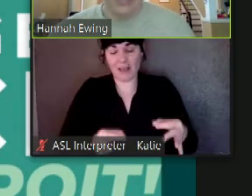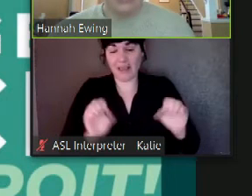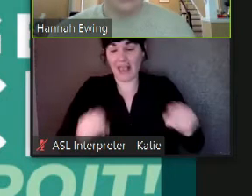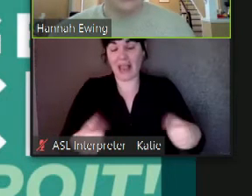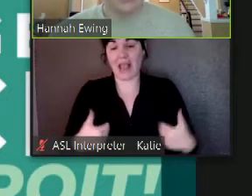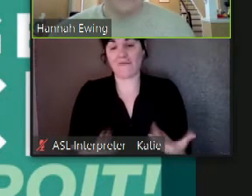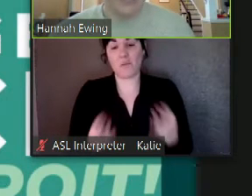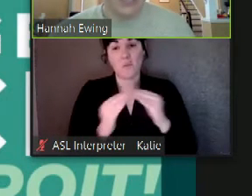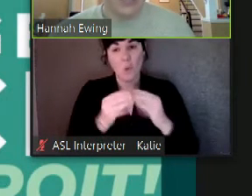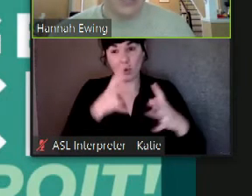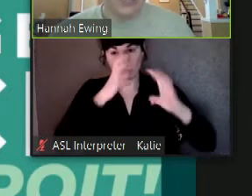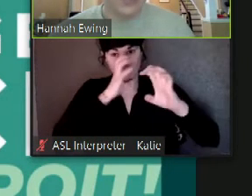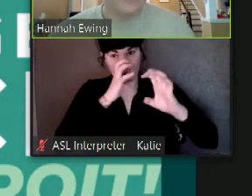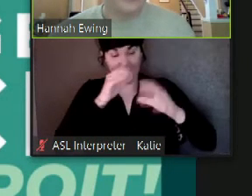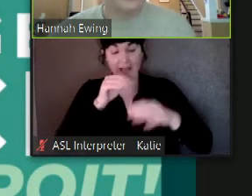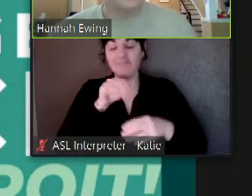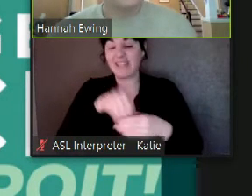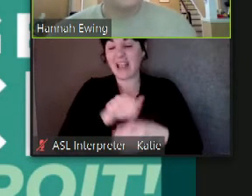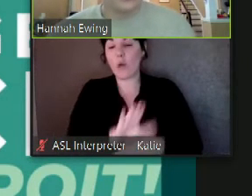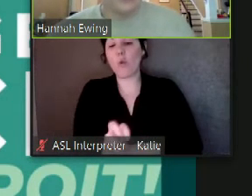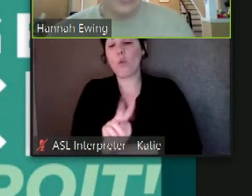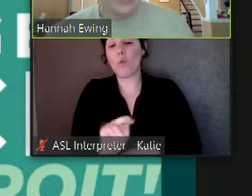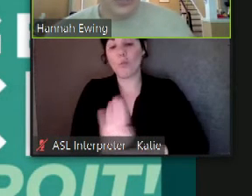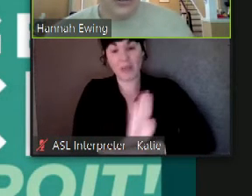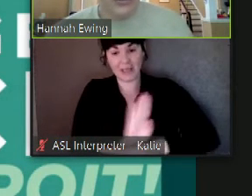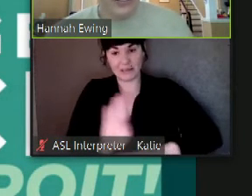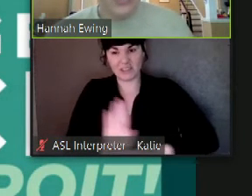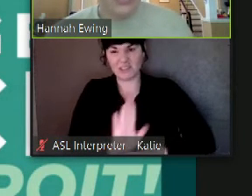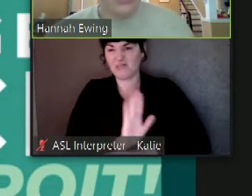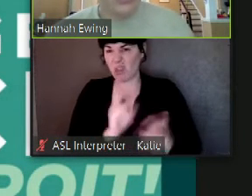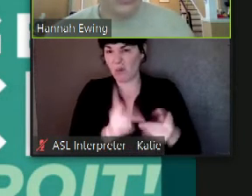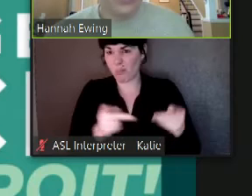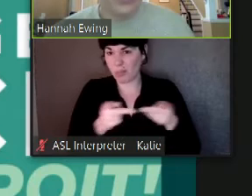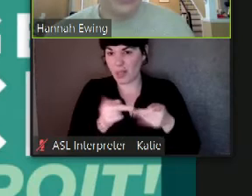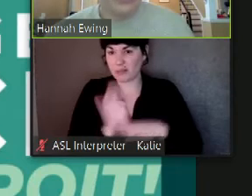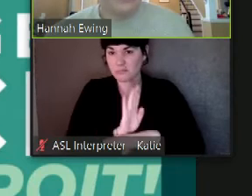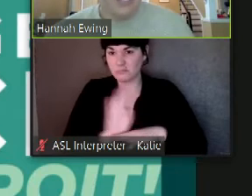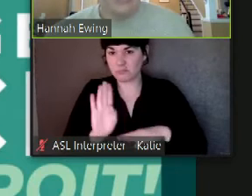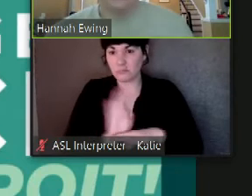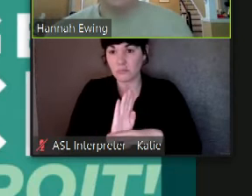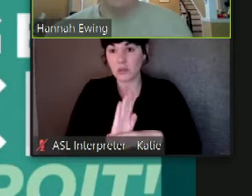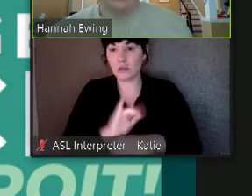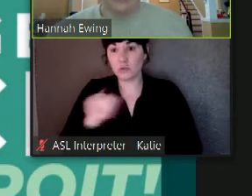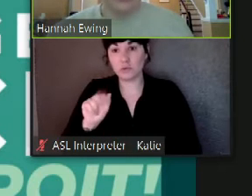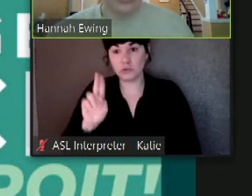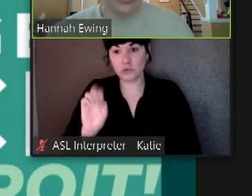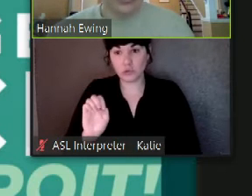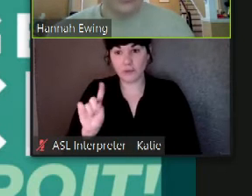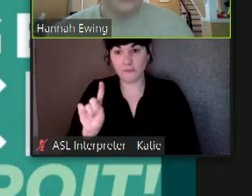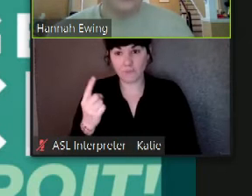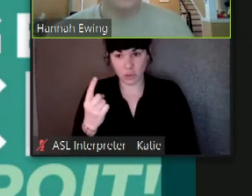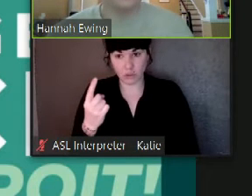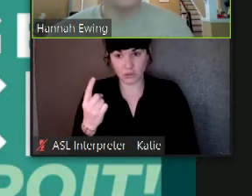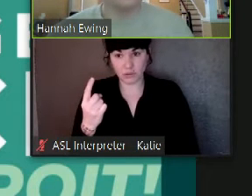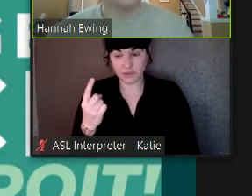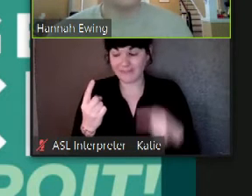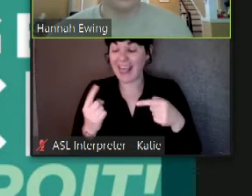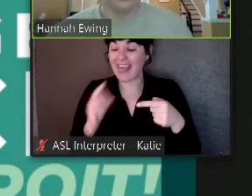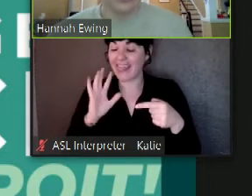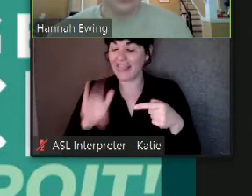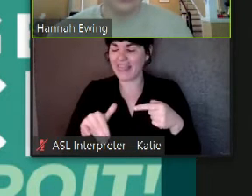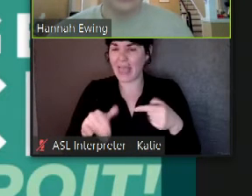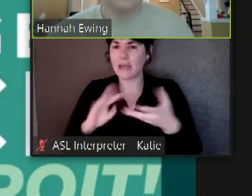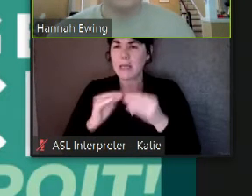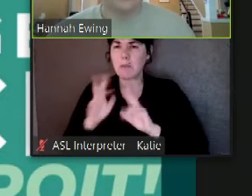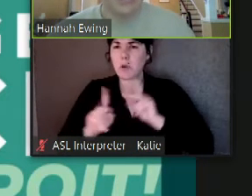businesses and facilities. So as of June 1st, there will no longer be capacity limits outdoors. There will also